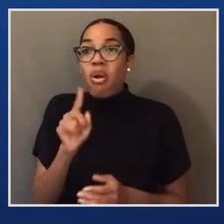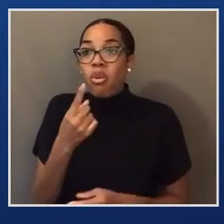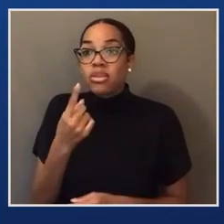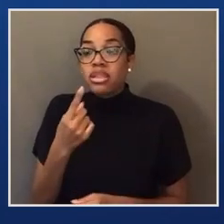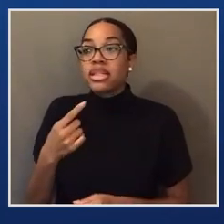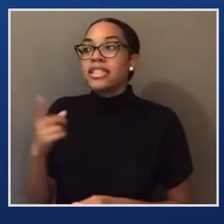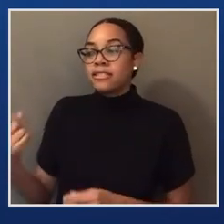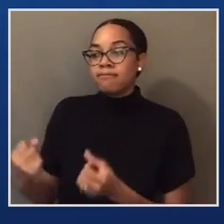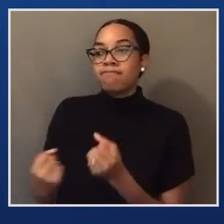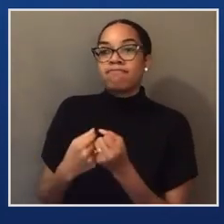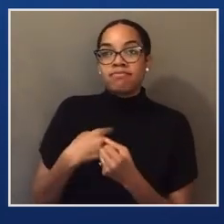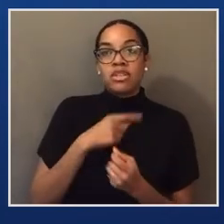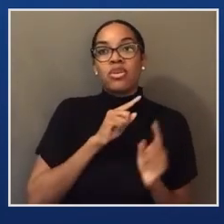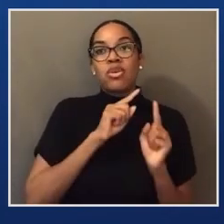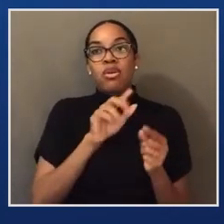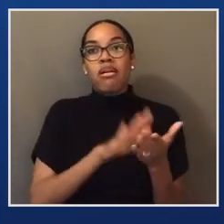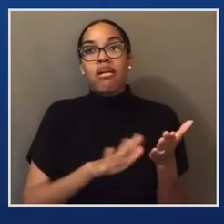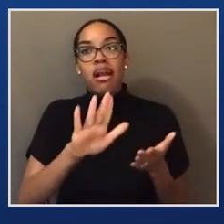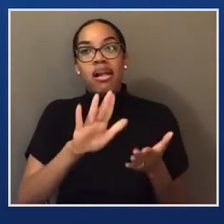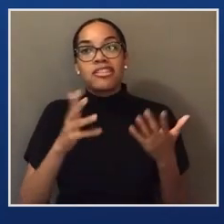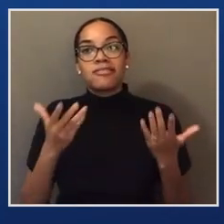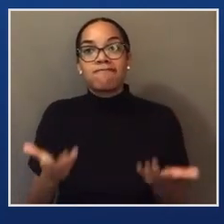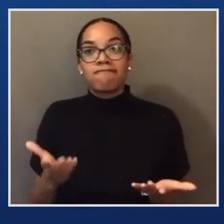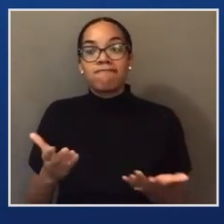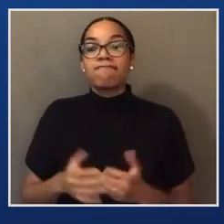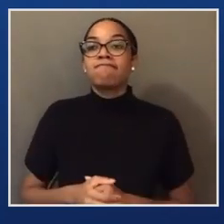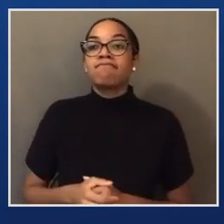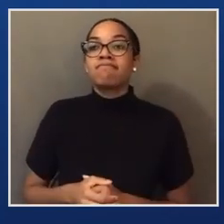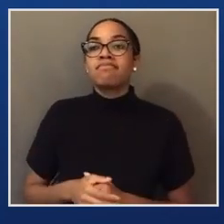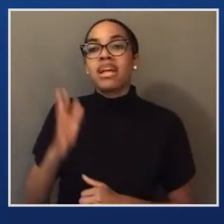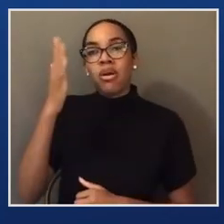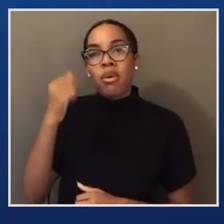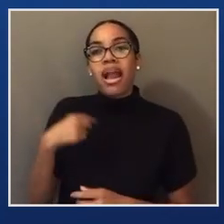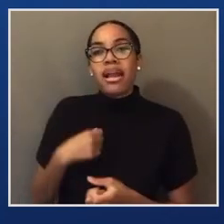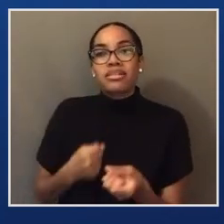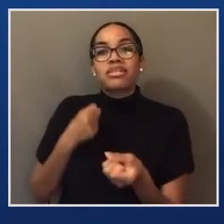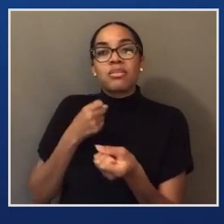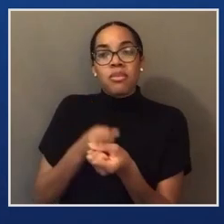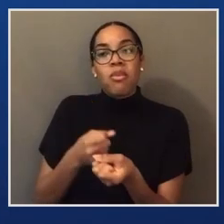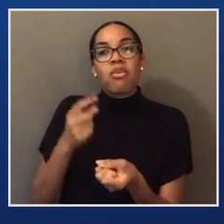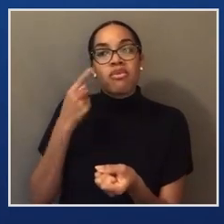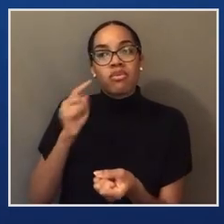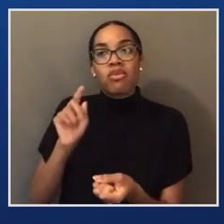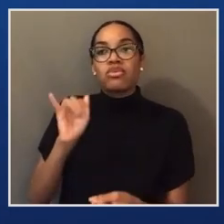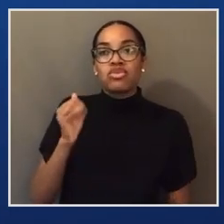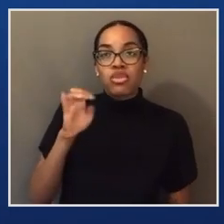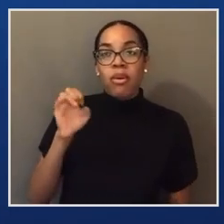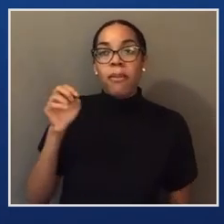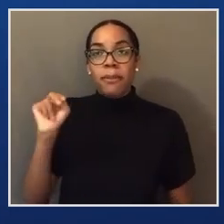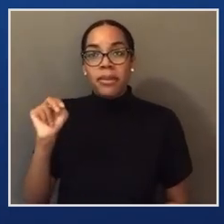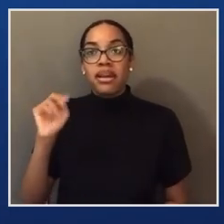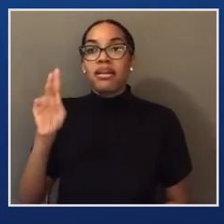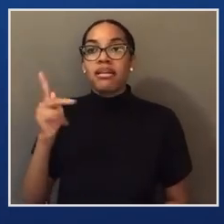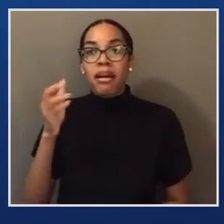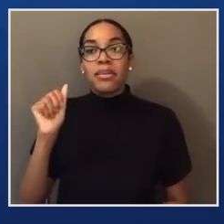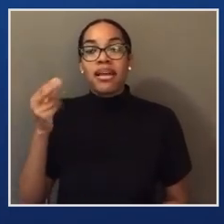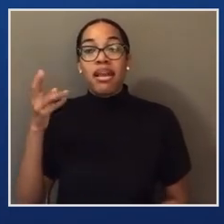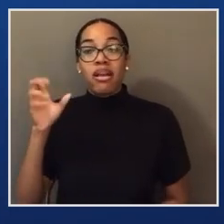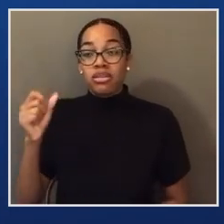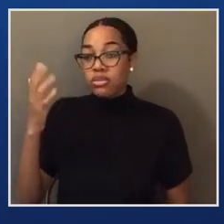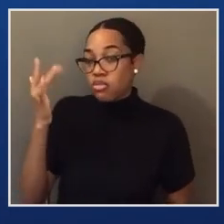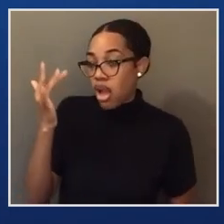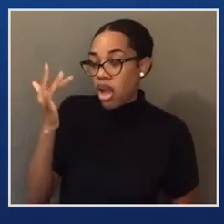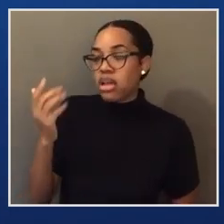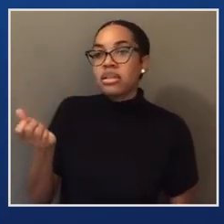Joe and Kamala, because they're not only fighting for my family, but they're fighting for so many families who've also had to